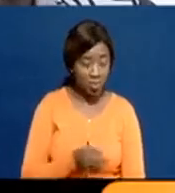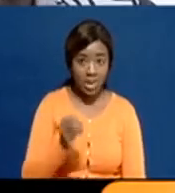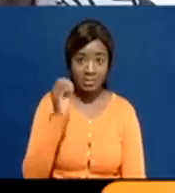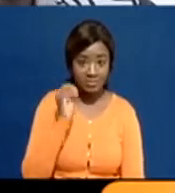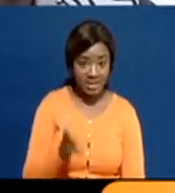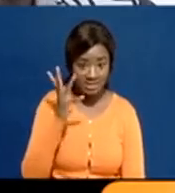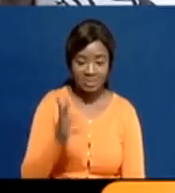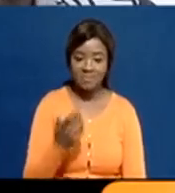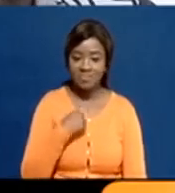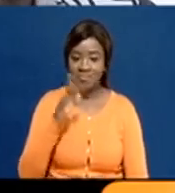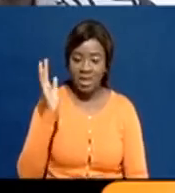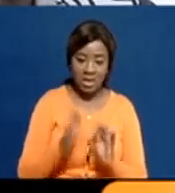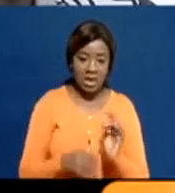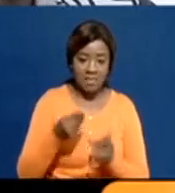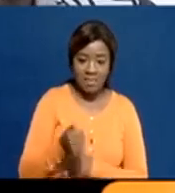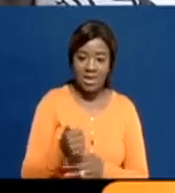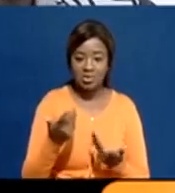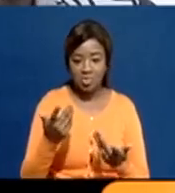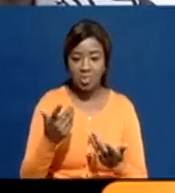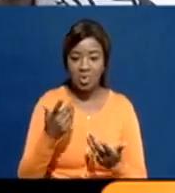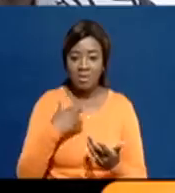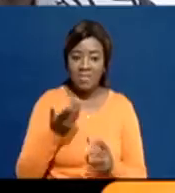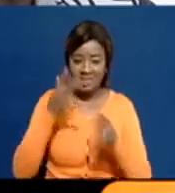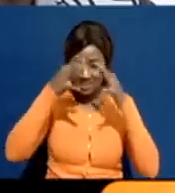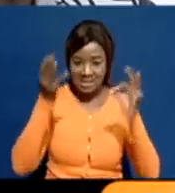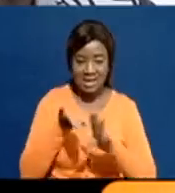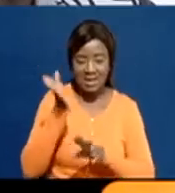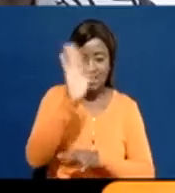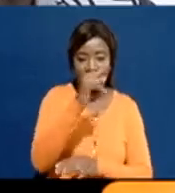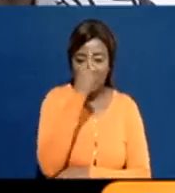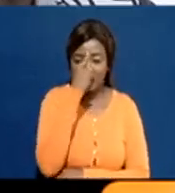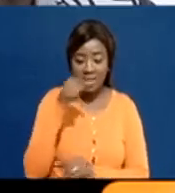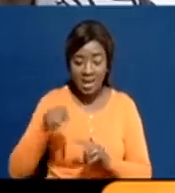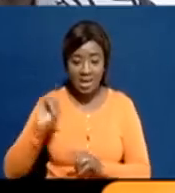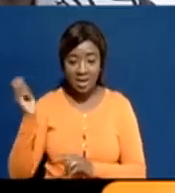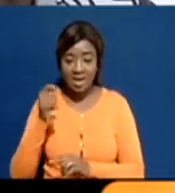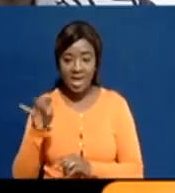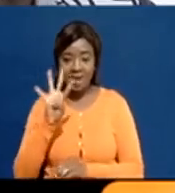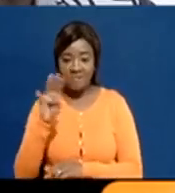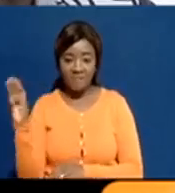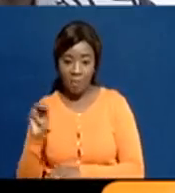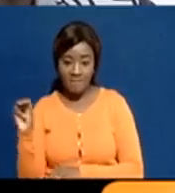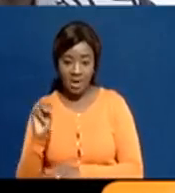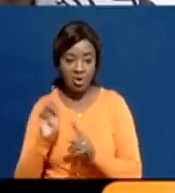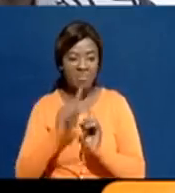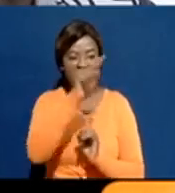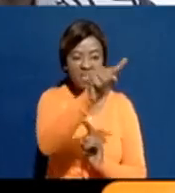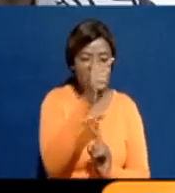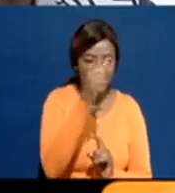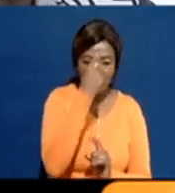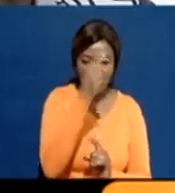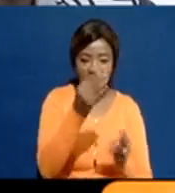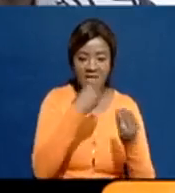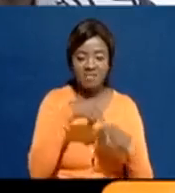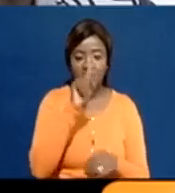So now I had to go back to India, where it was my... Here, I think it was coming to something like 4 million shillings. In India, they gave me a quota of